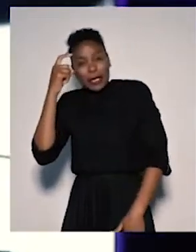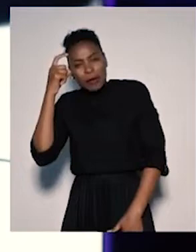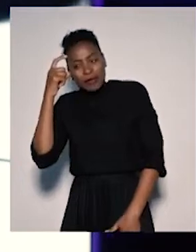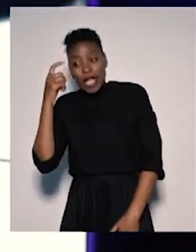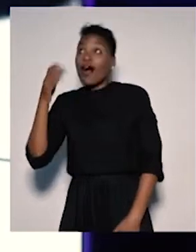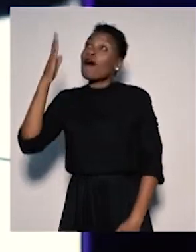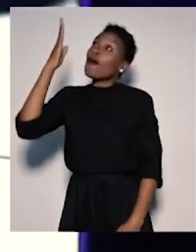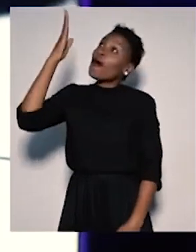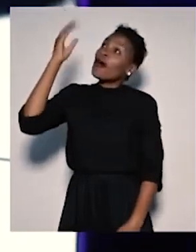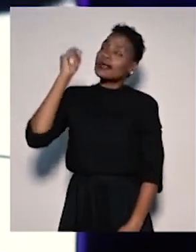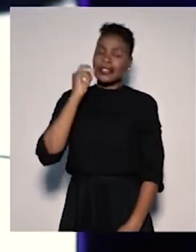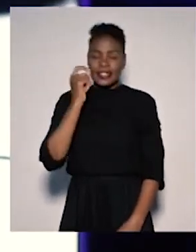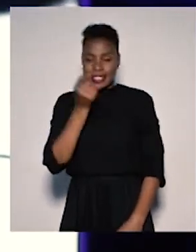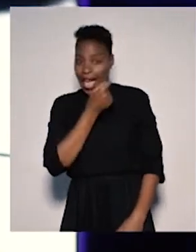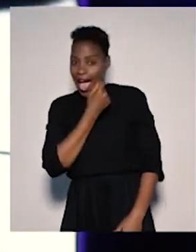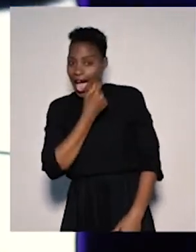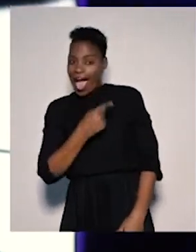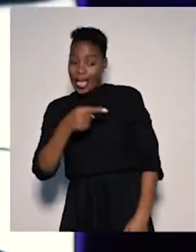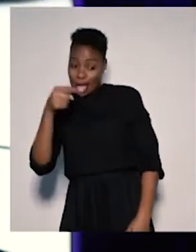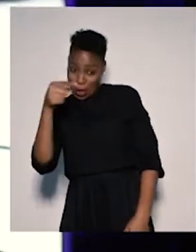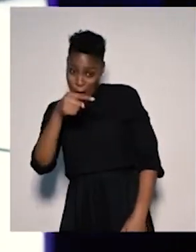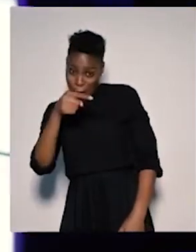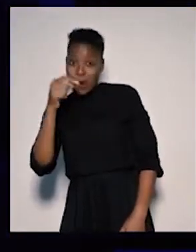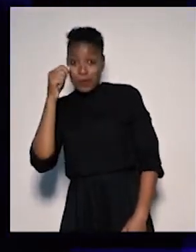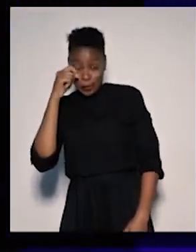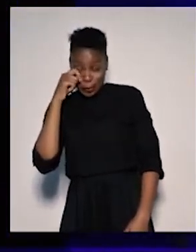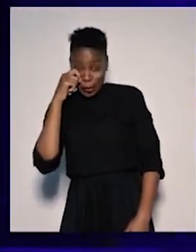that God says, go right.